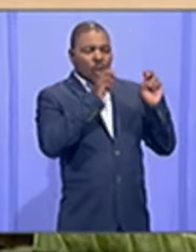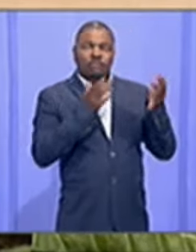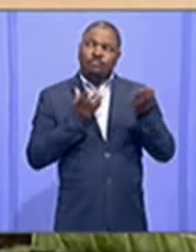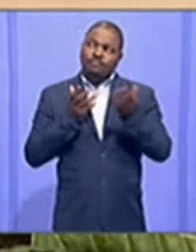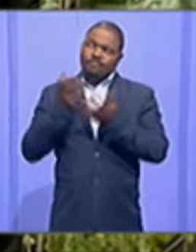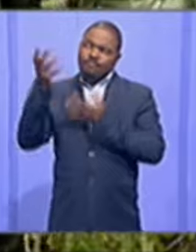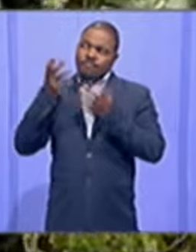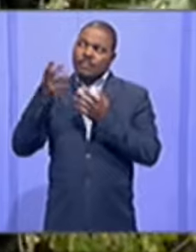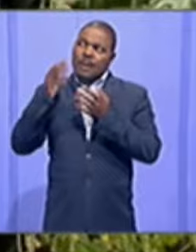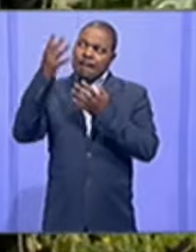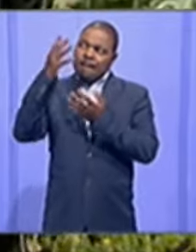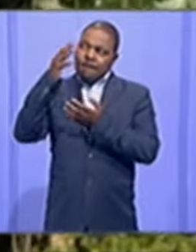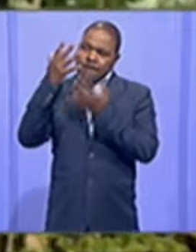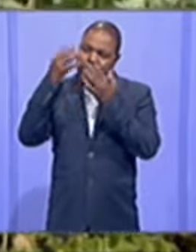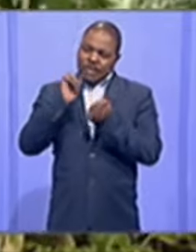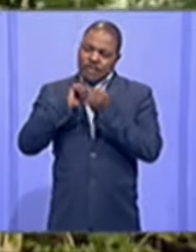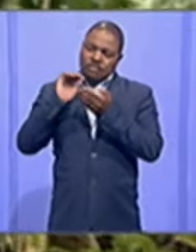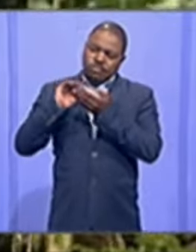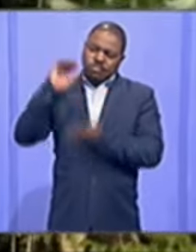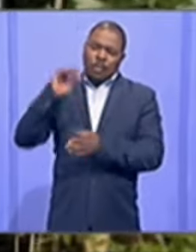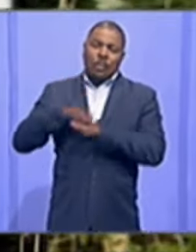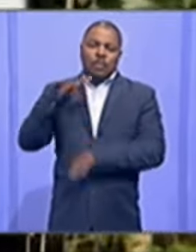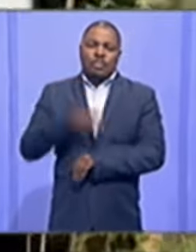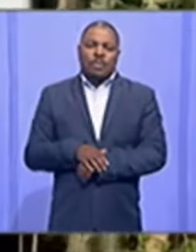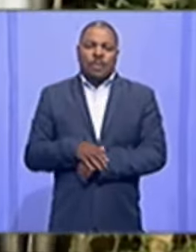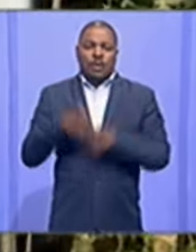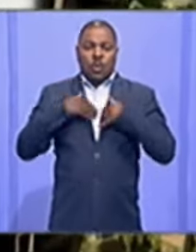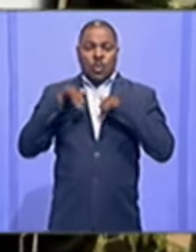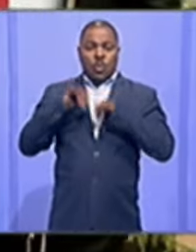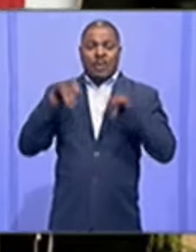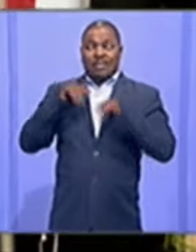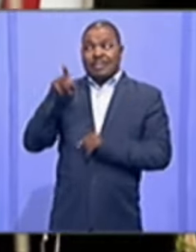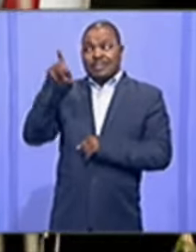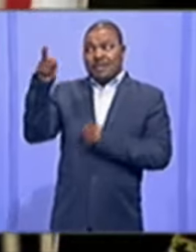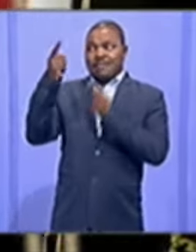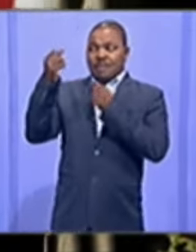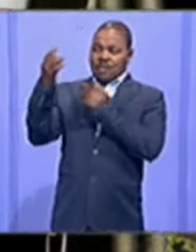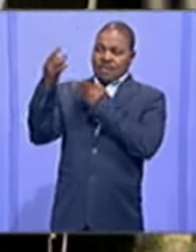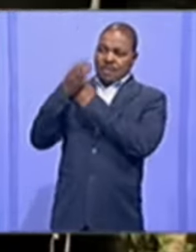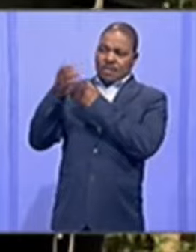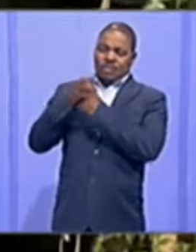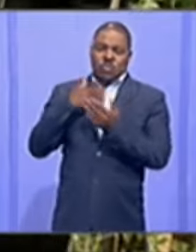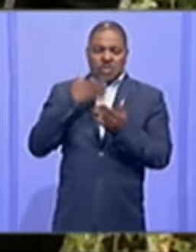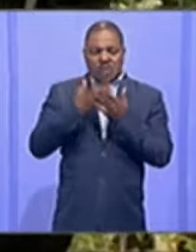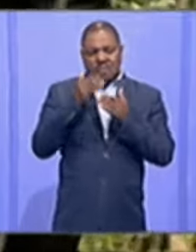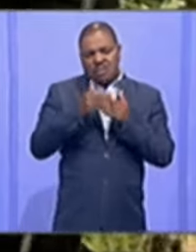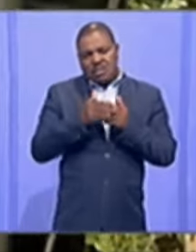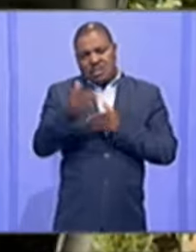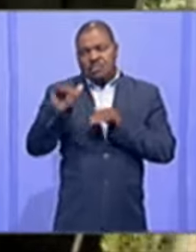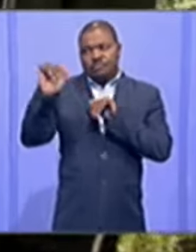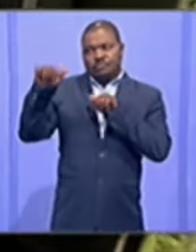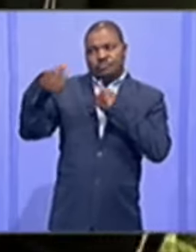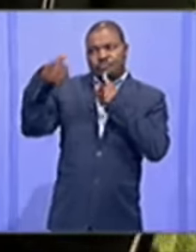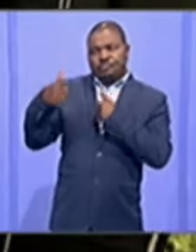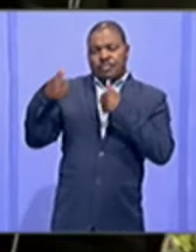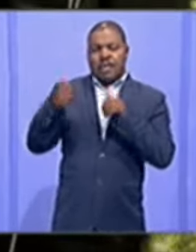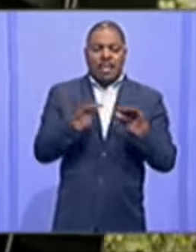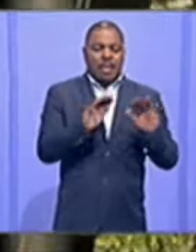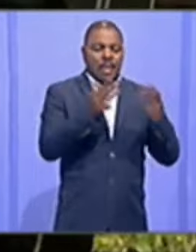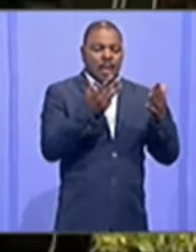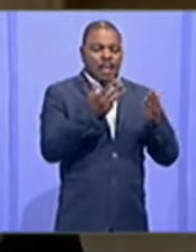e okediwe. We are waiting from finance to be able to advise on when we can have that sit down with the 9 MECs